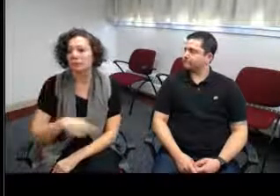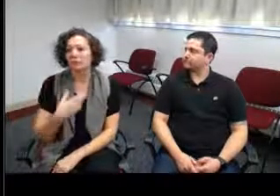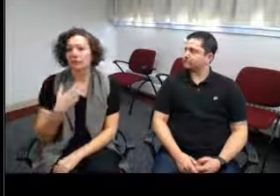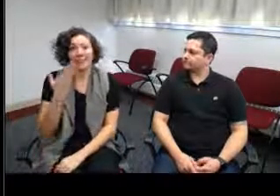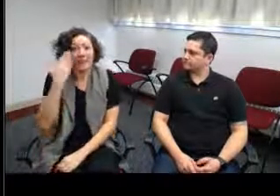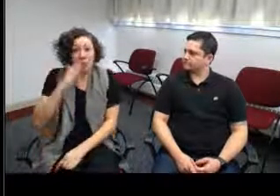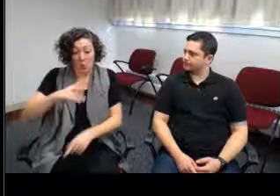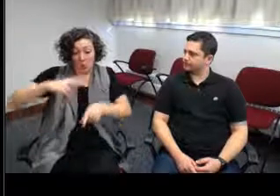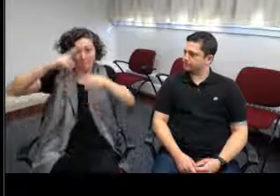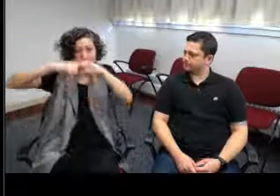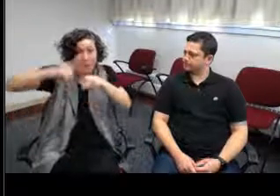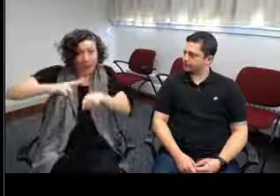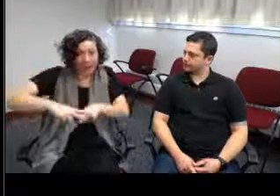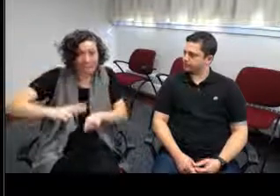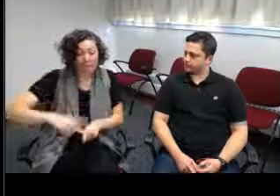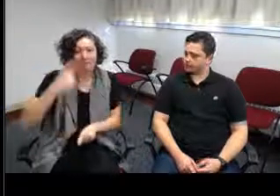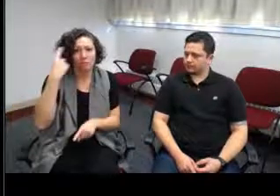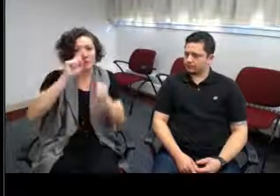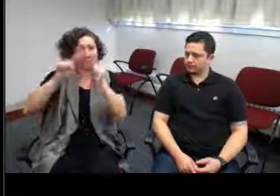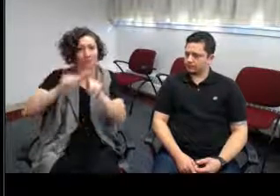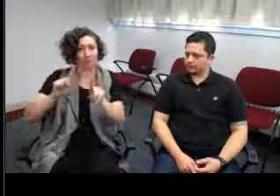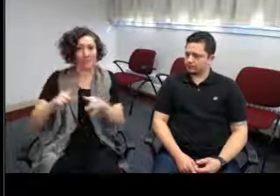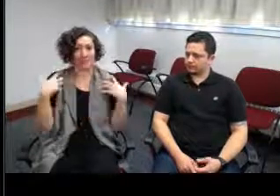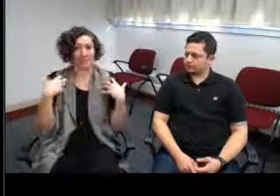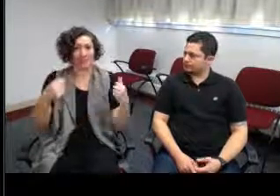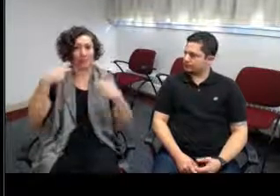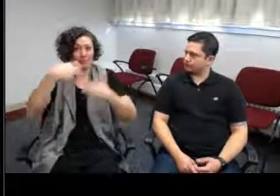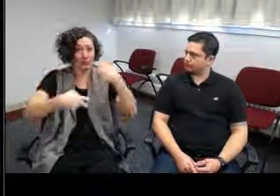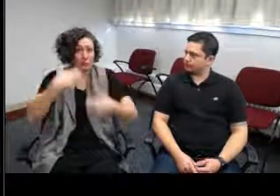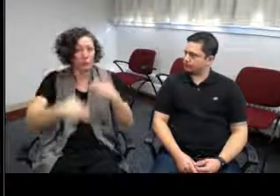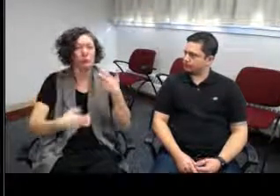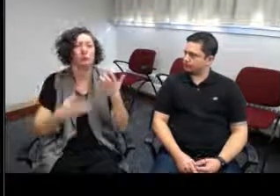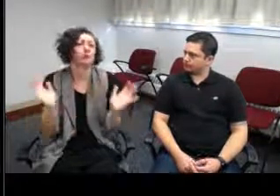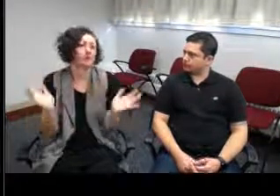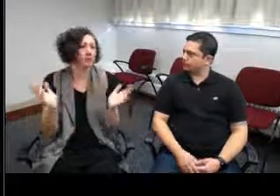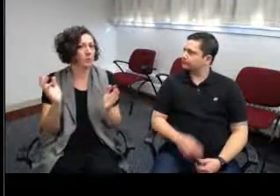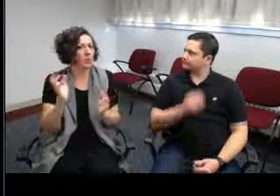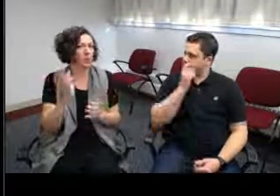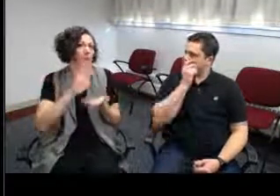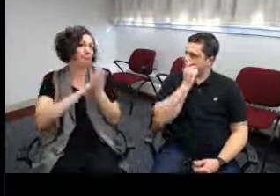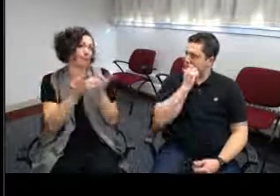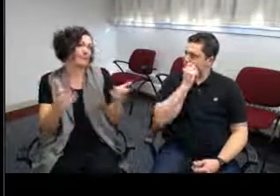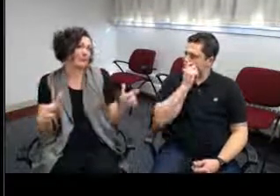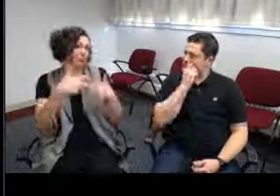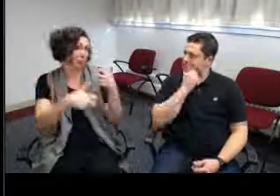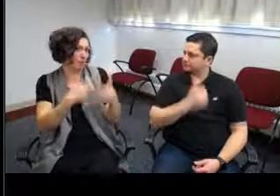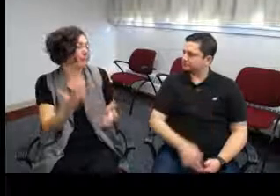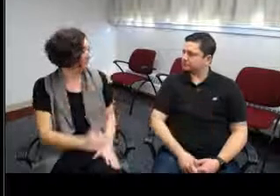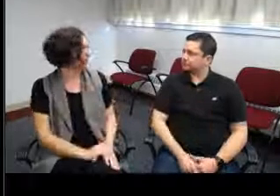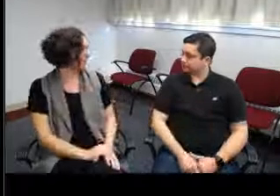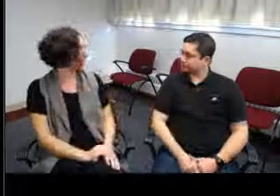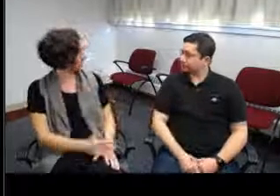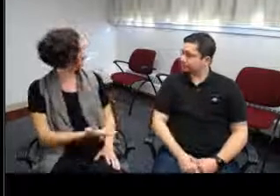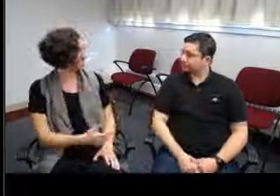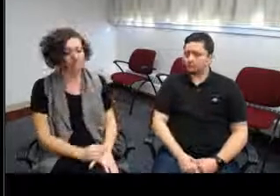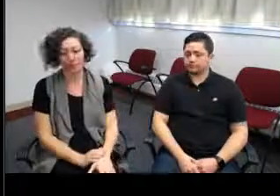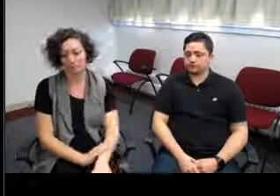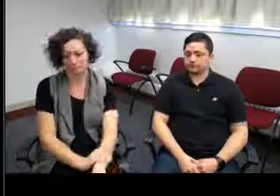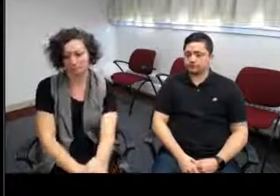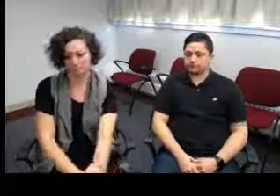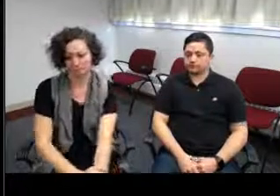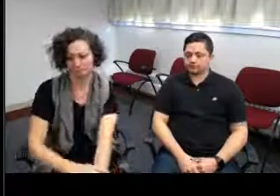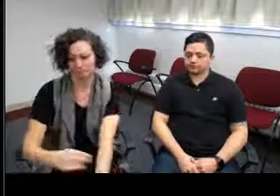they're at risk for genetically, generationally, the vocabulary to describe what they're going through. So